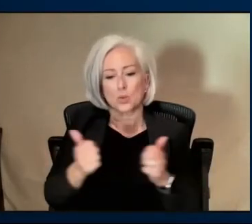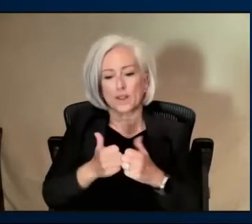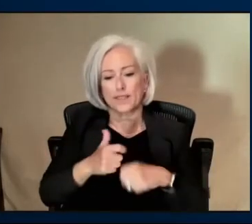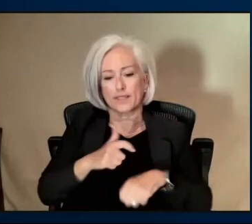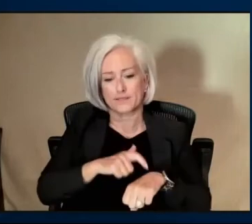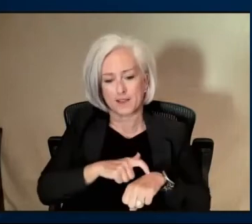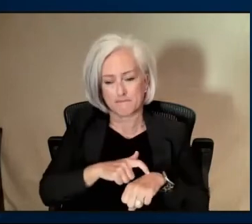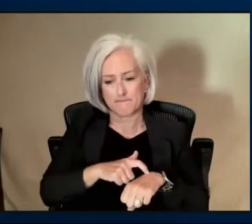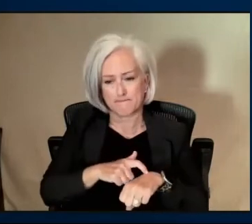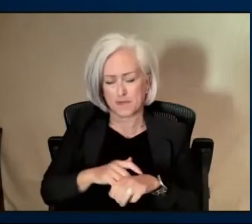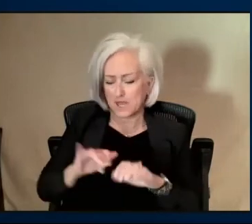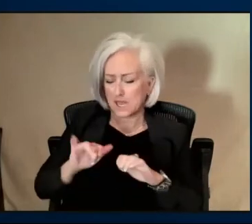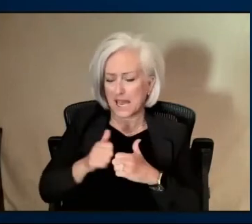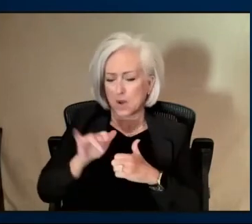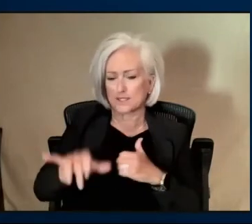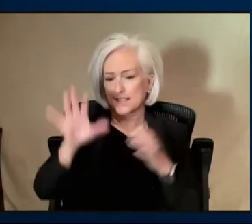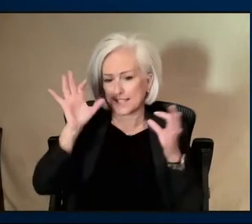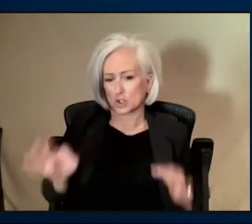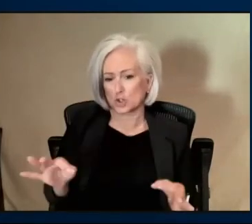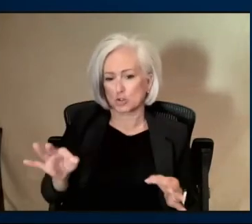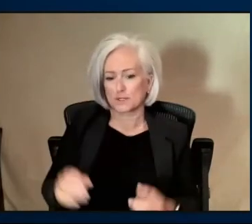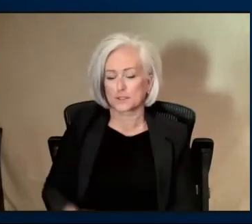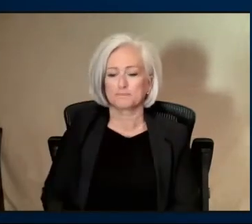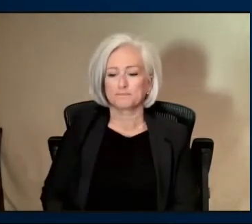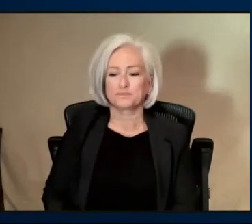that determined?